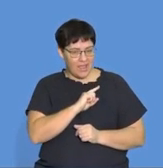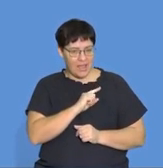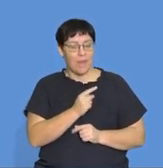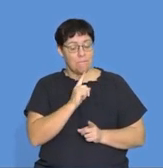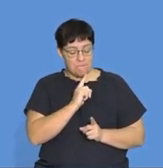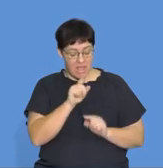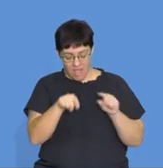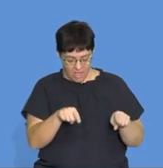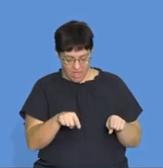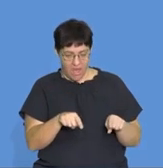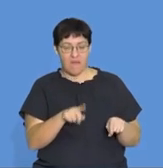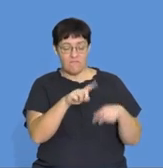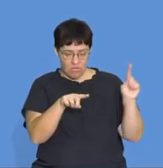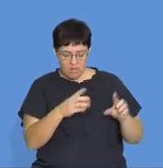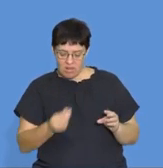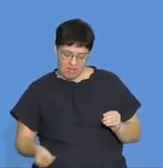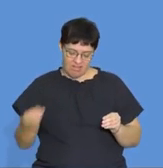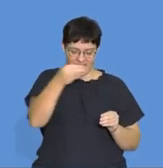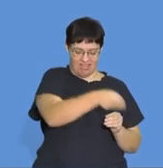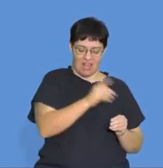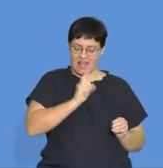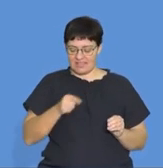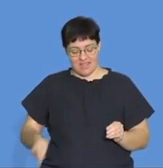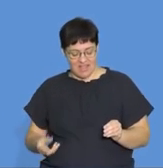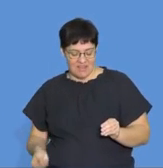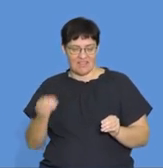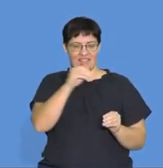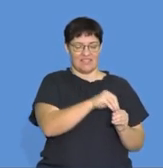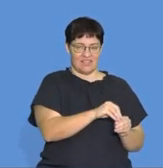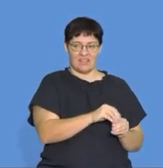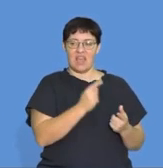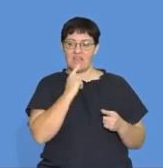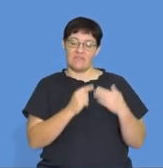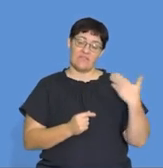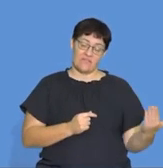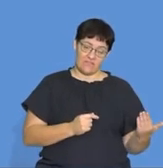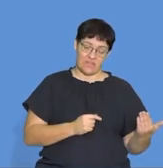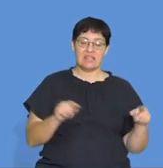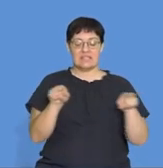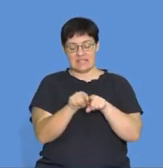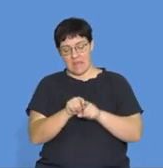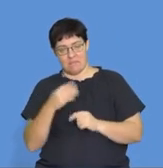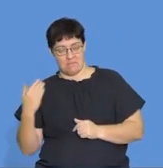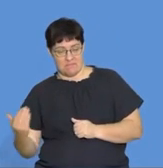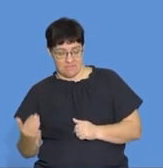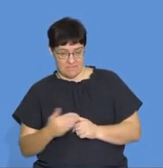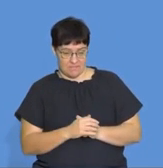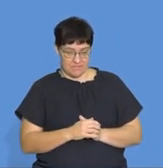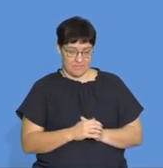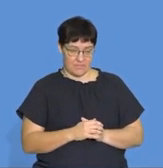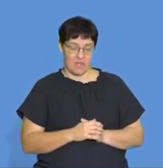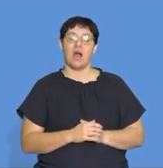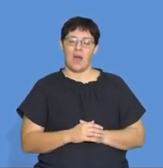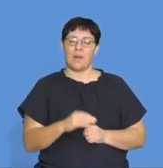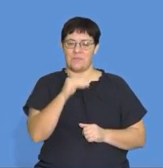variable that you got, right? If you find that the left-hand side is equals to the right-hand side, then it means